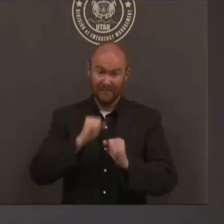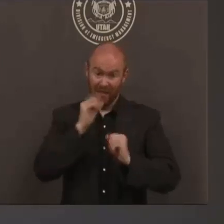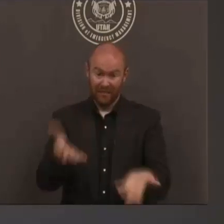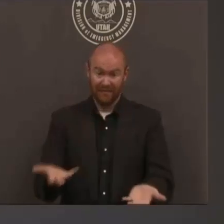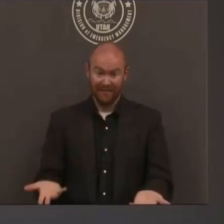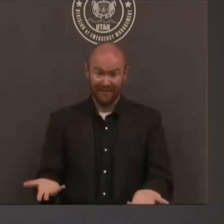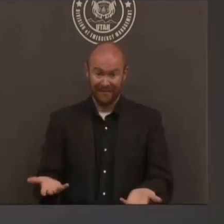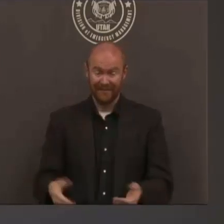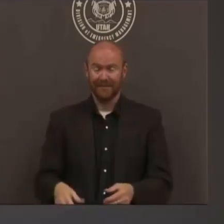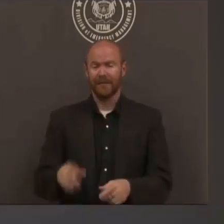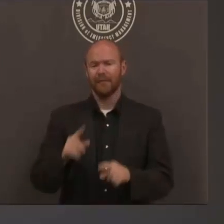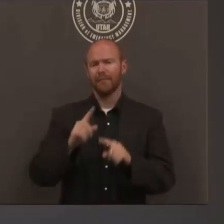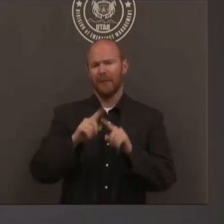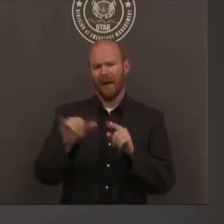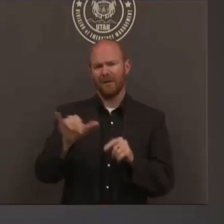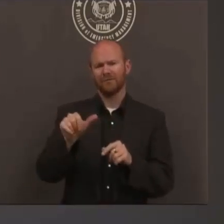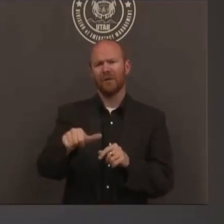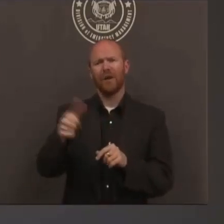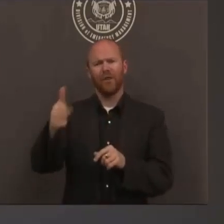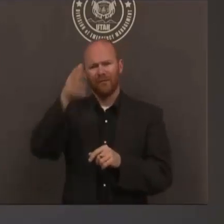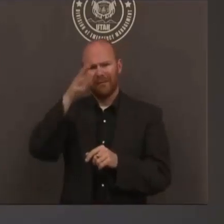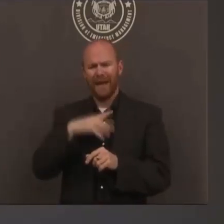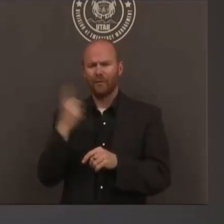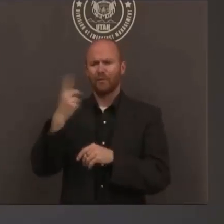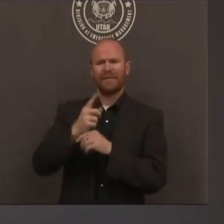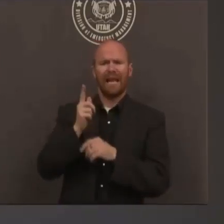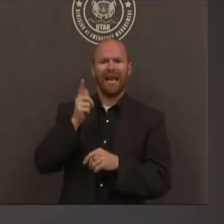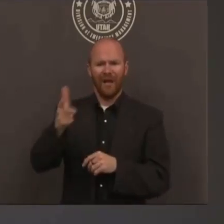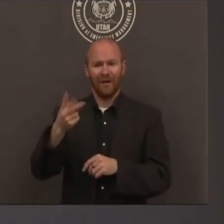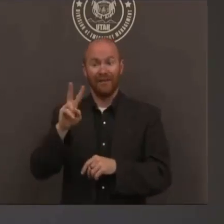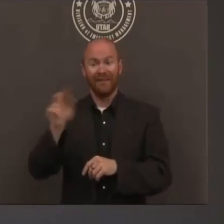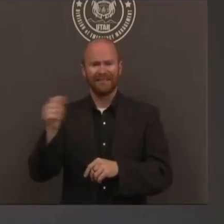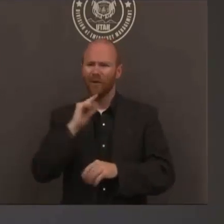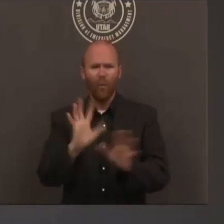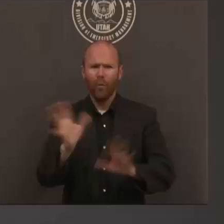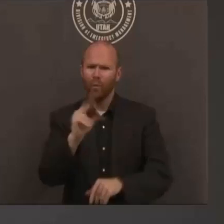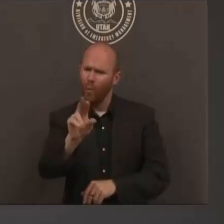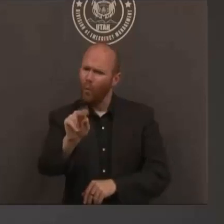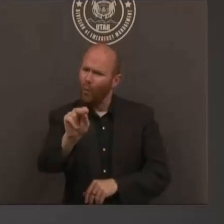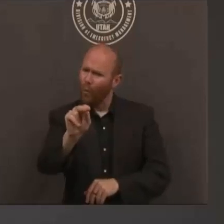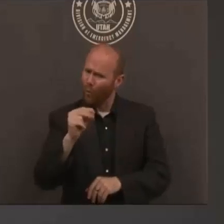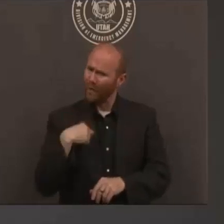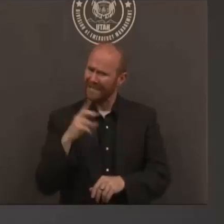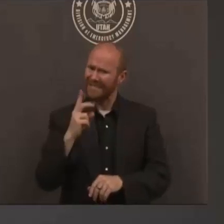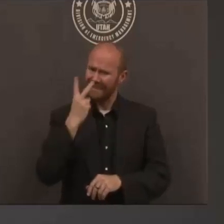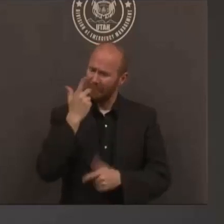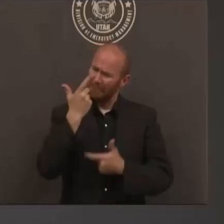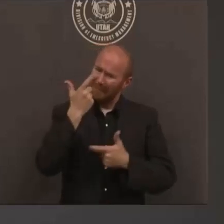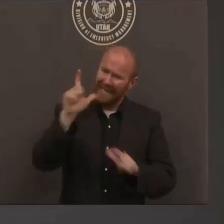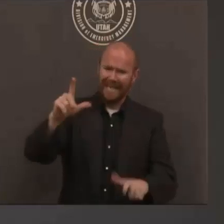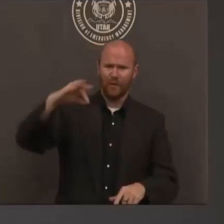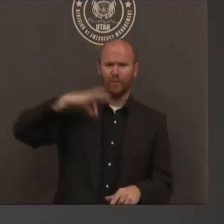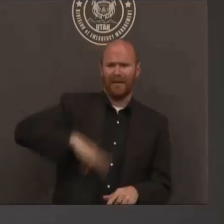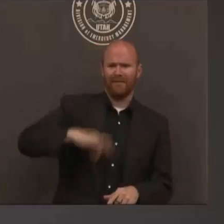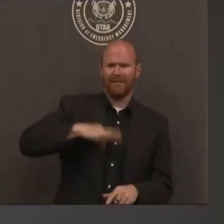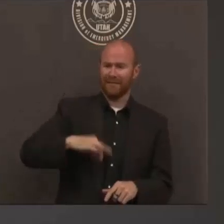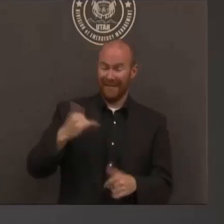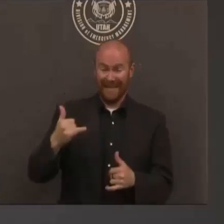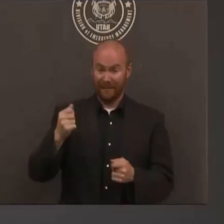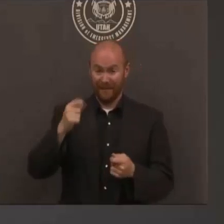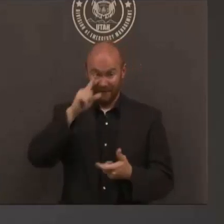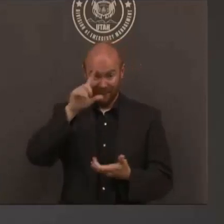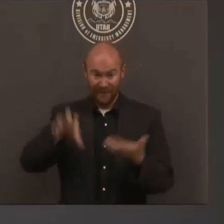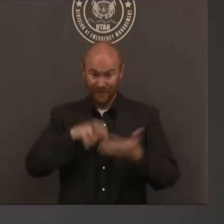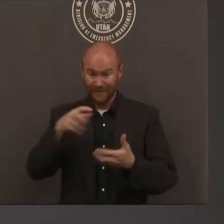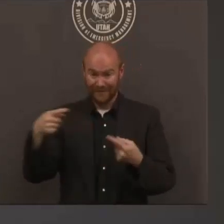Affairs, Mr. Wilkie, come out just a day later and say that's wrong, that we have found significant benefit. In fact, he said